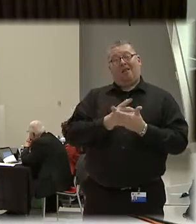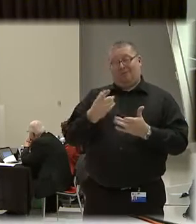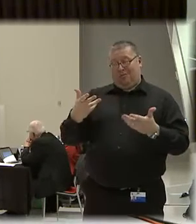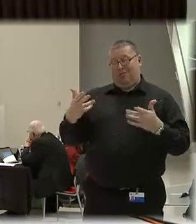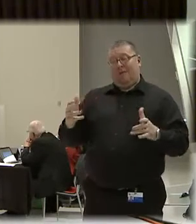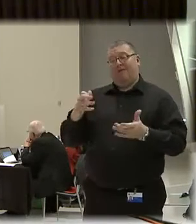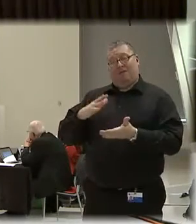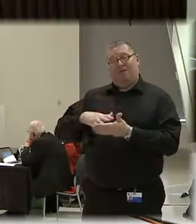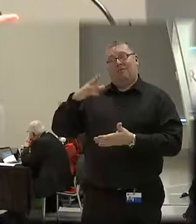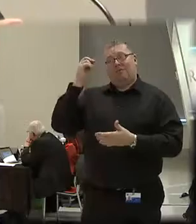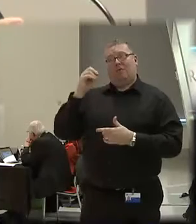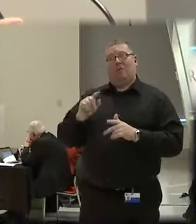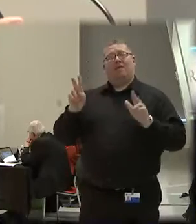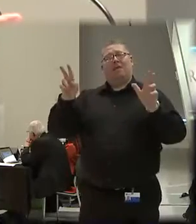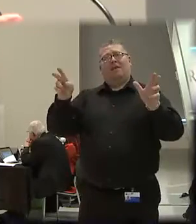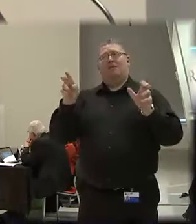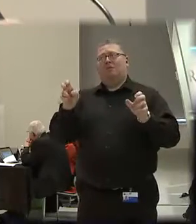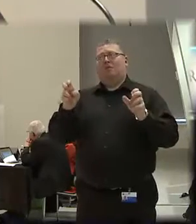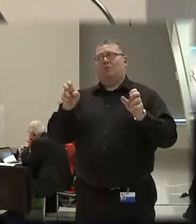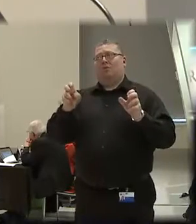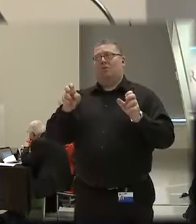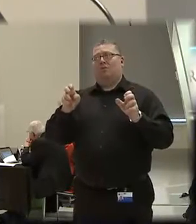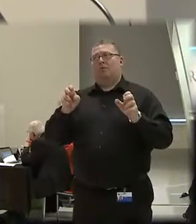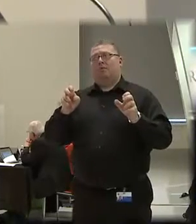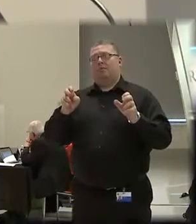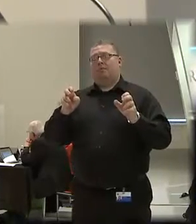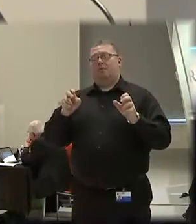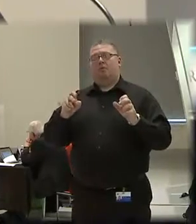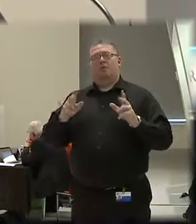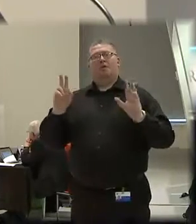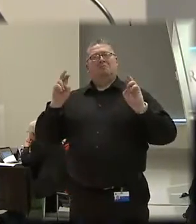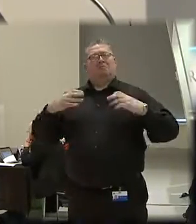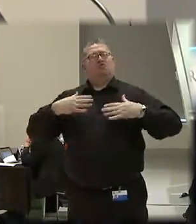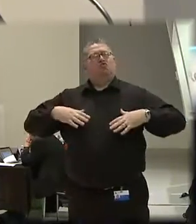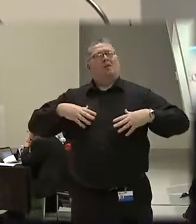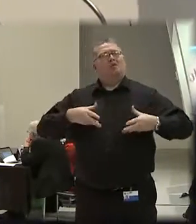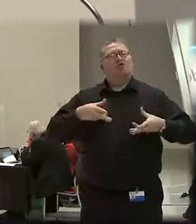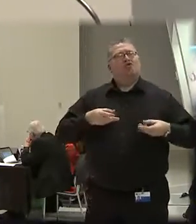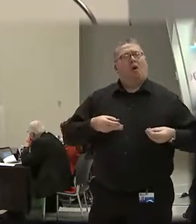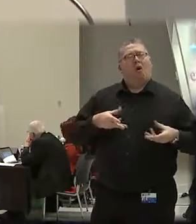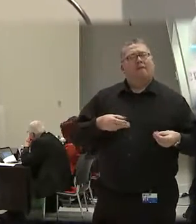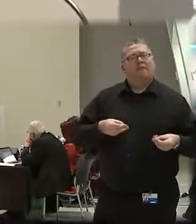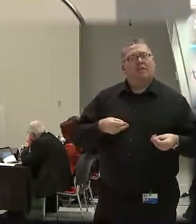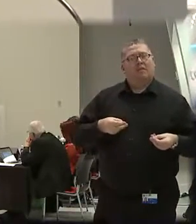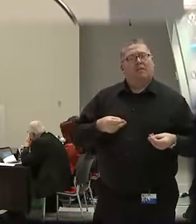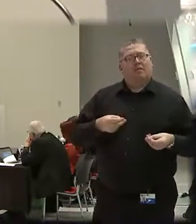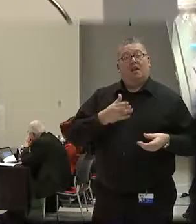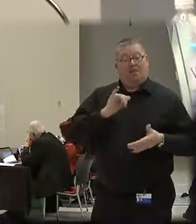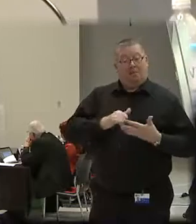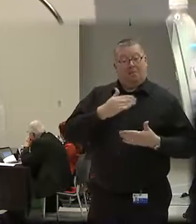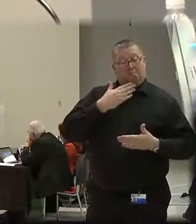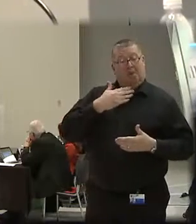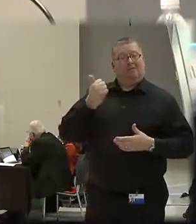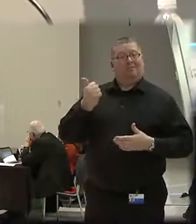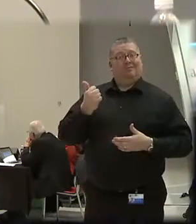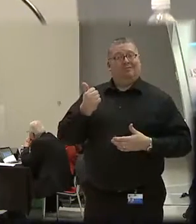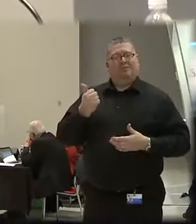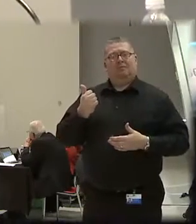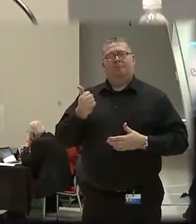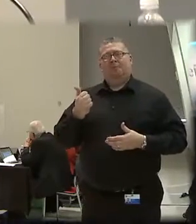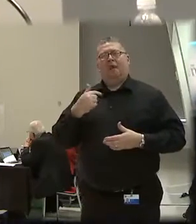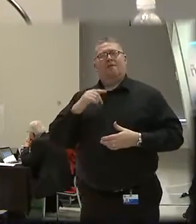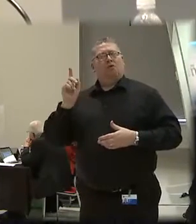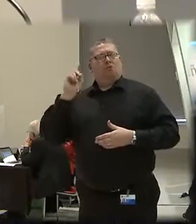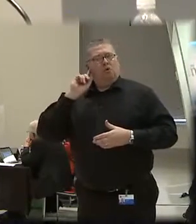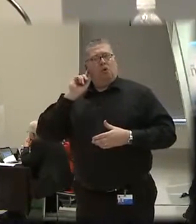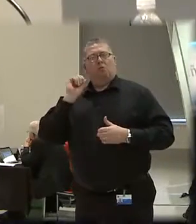trial and error, and the issue of dressing soft for these events. And I heard with very